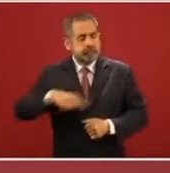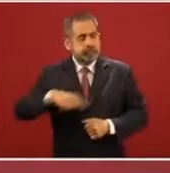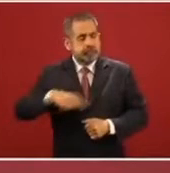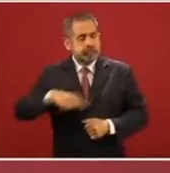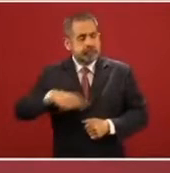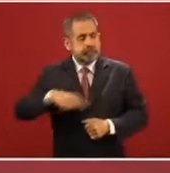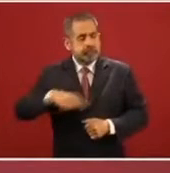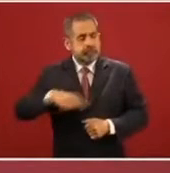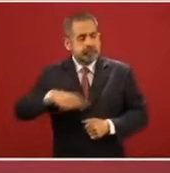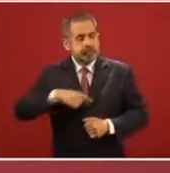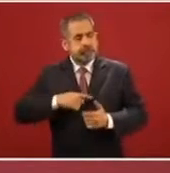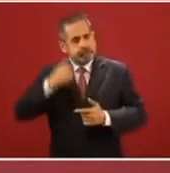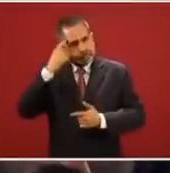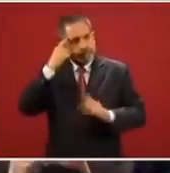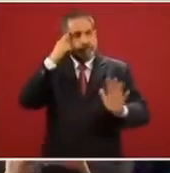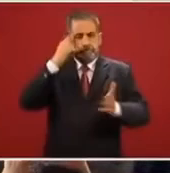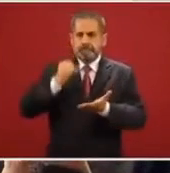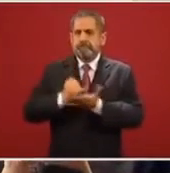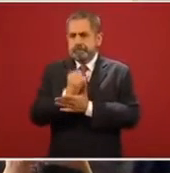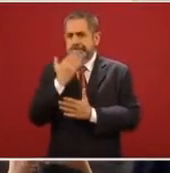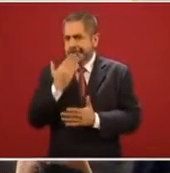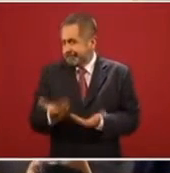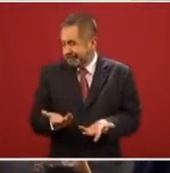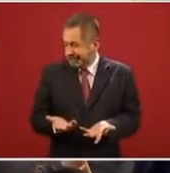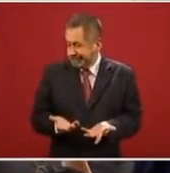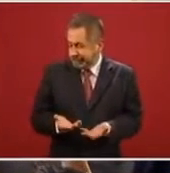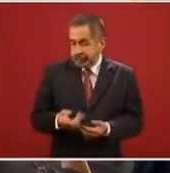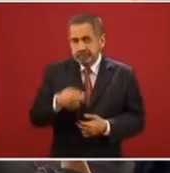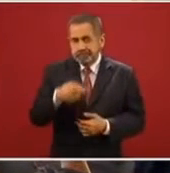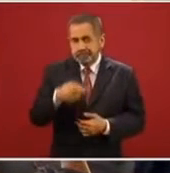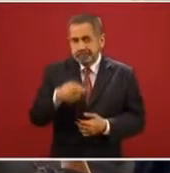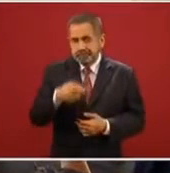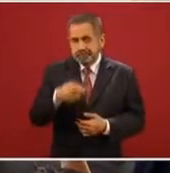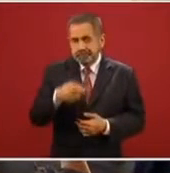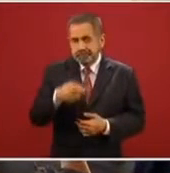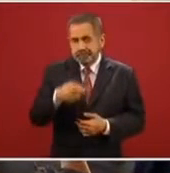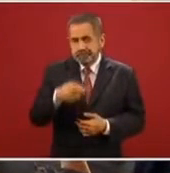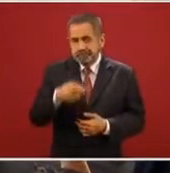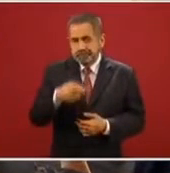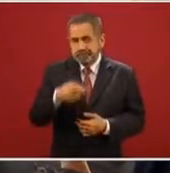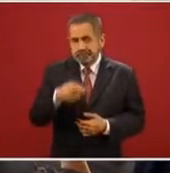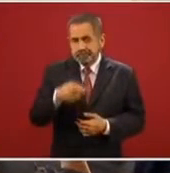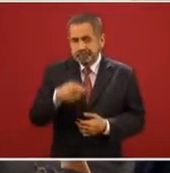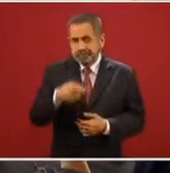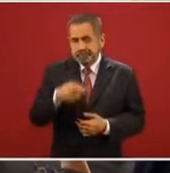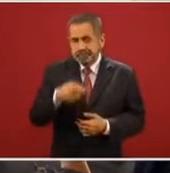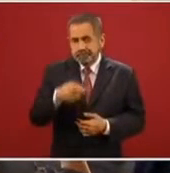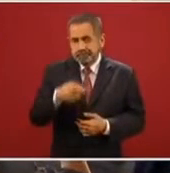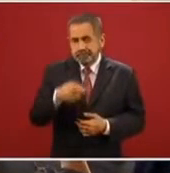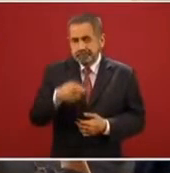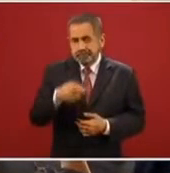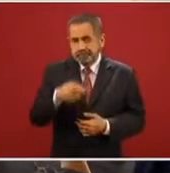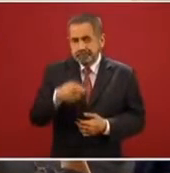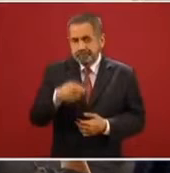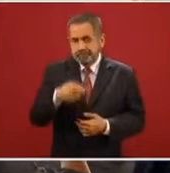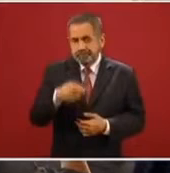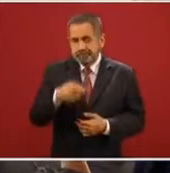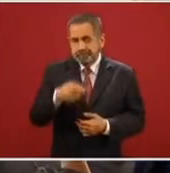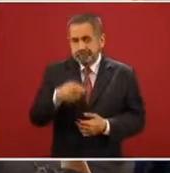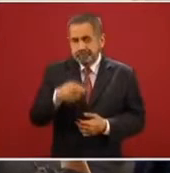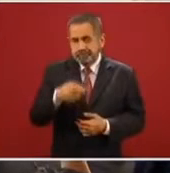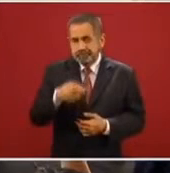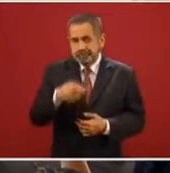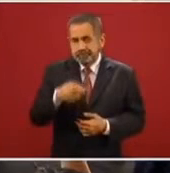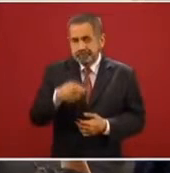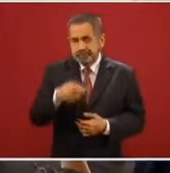fountain of information. Sin embargo, me preocupa ver But even so, it preoccupies me to